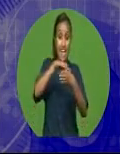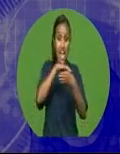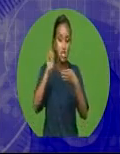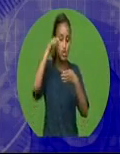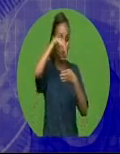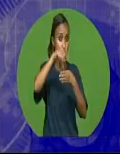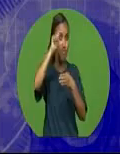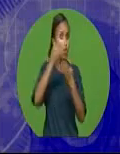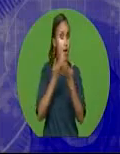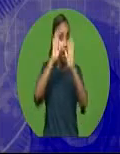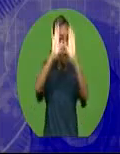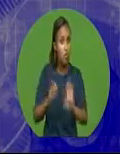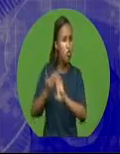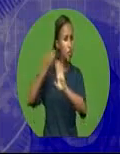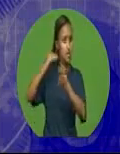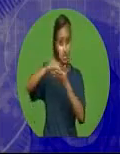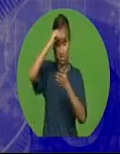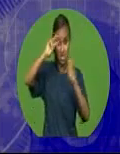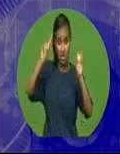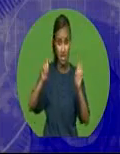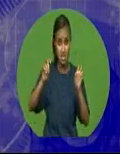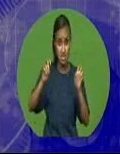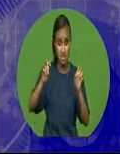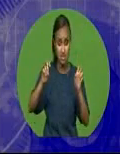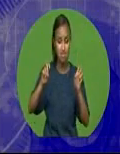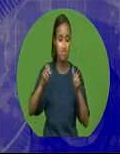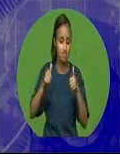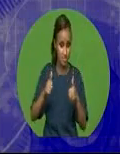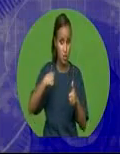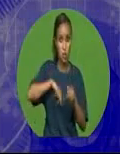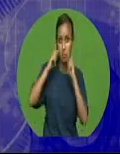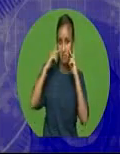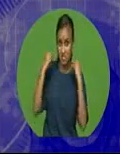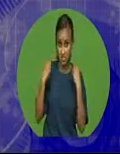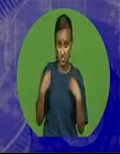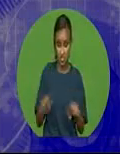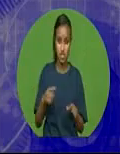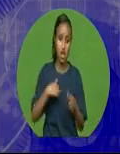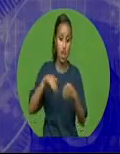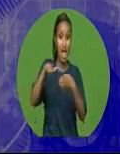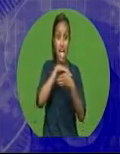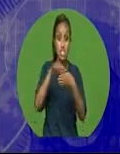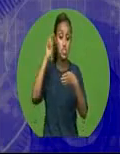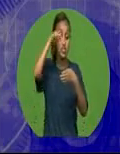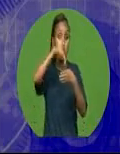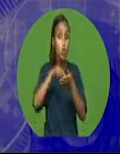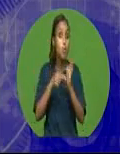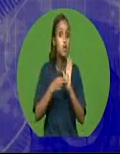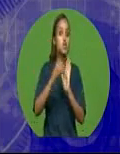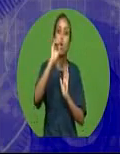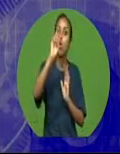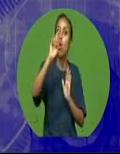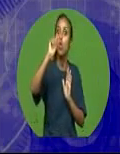the edge view of a plane from our last lesson? We have said that an edge view is